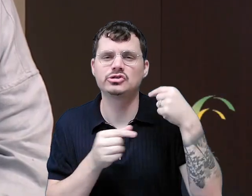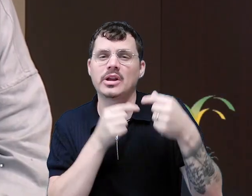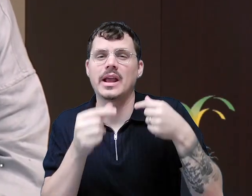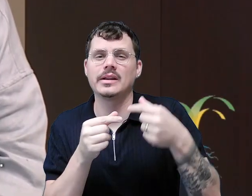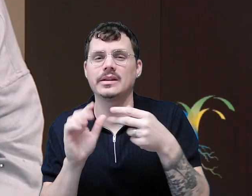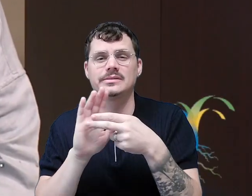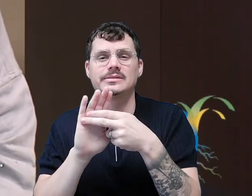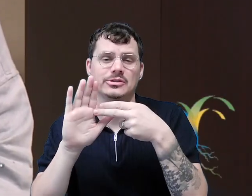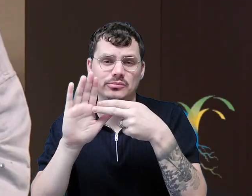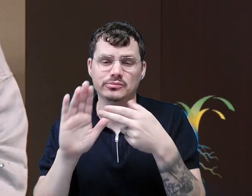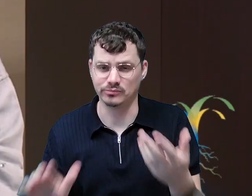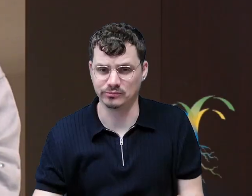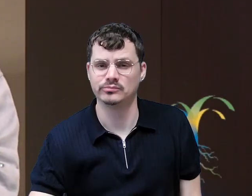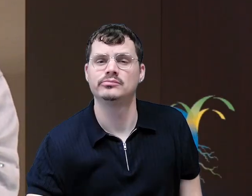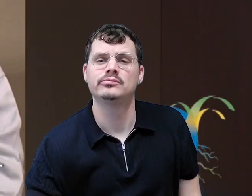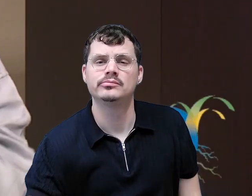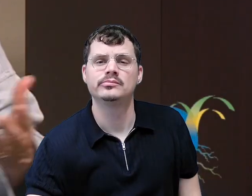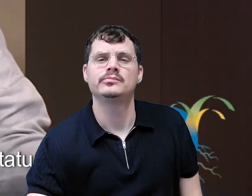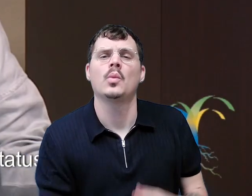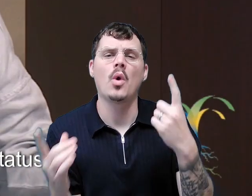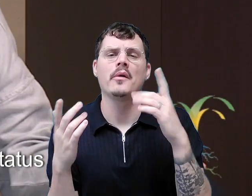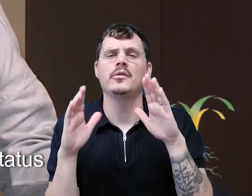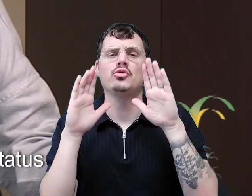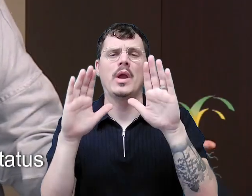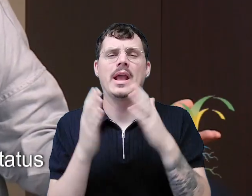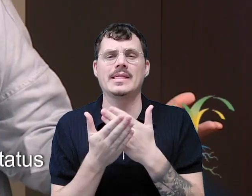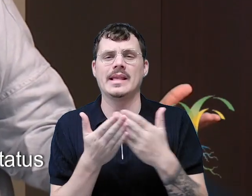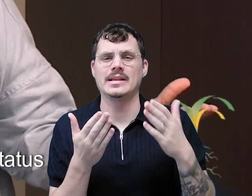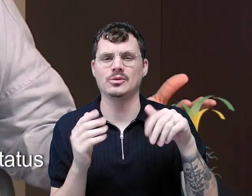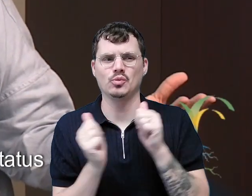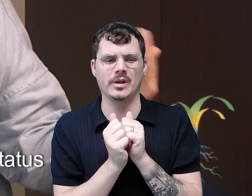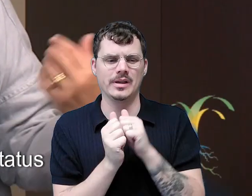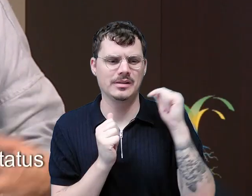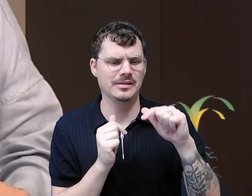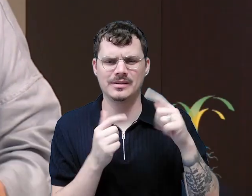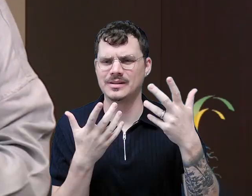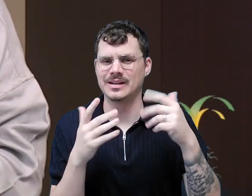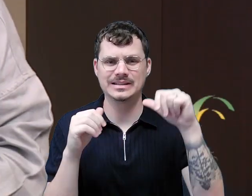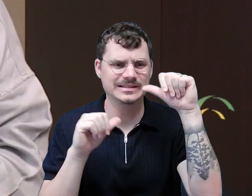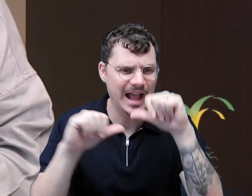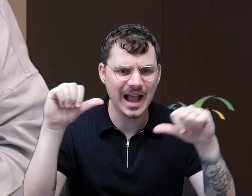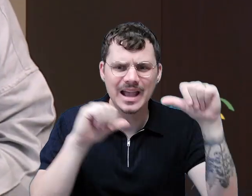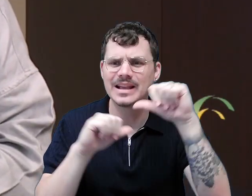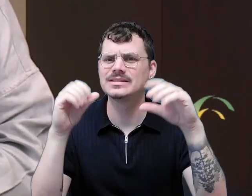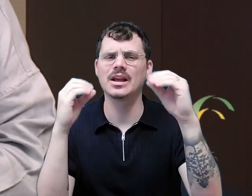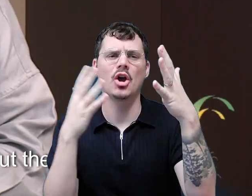person's genetic syndrome diagnosis. One of the great things about the status of science